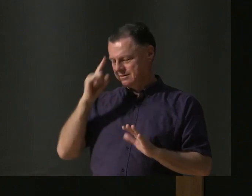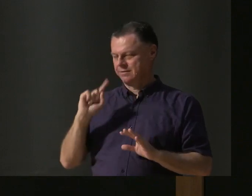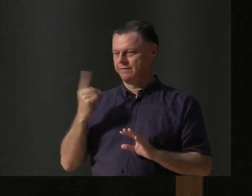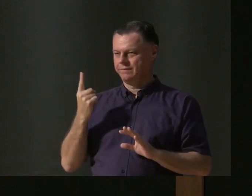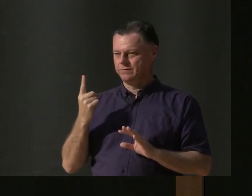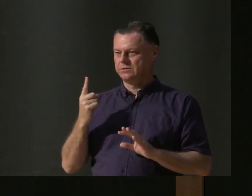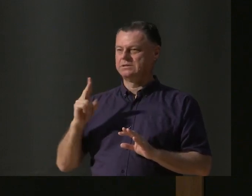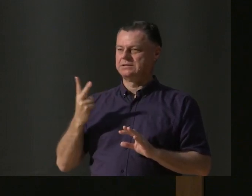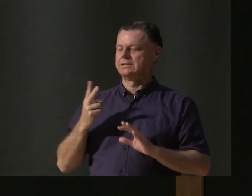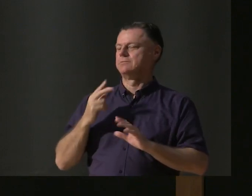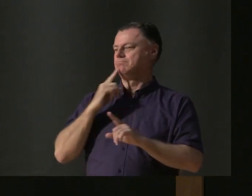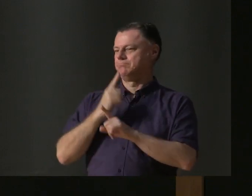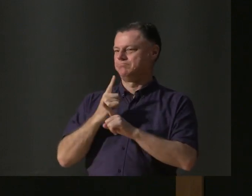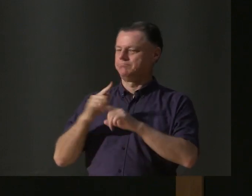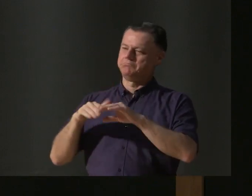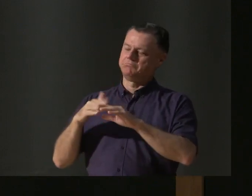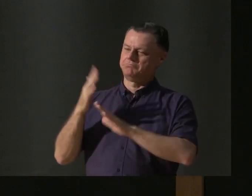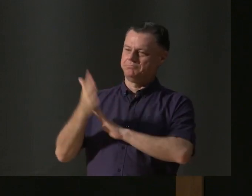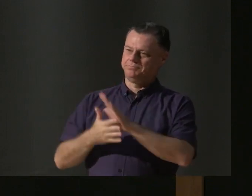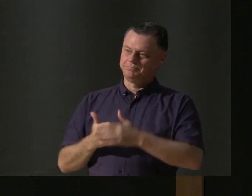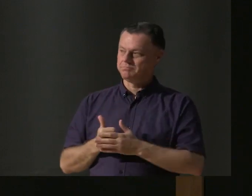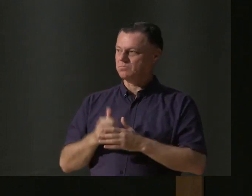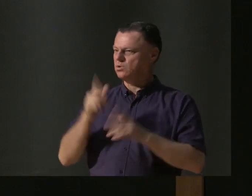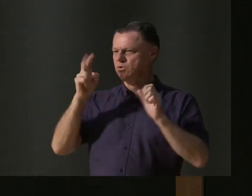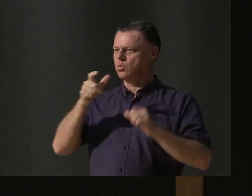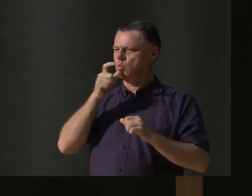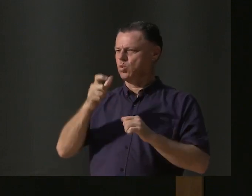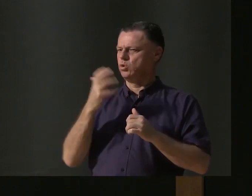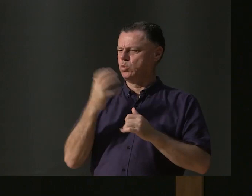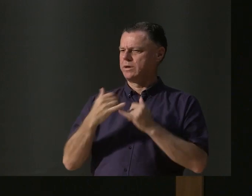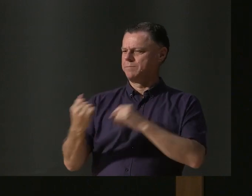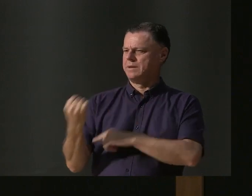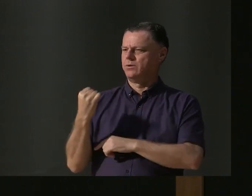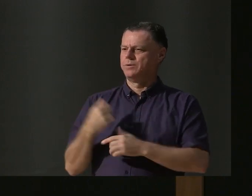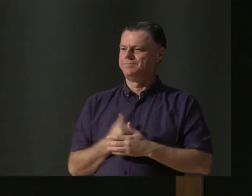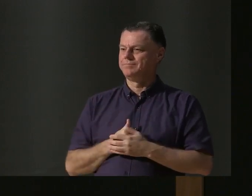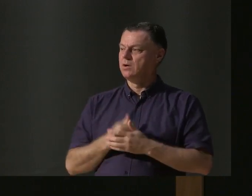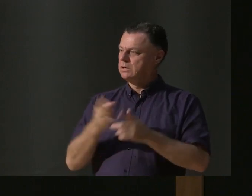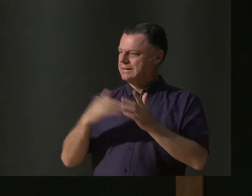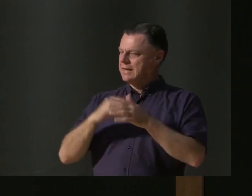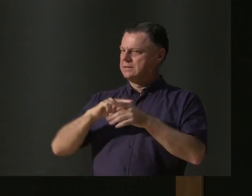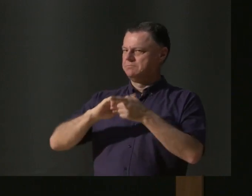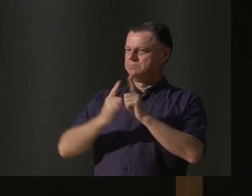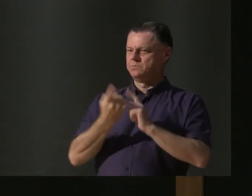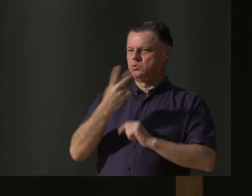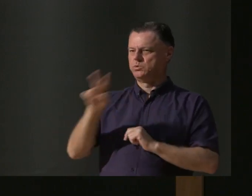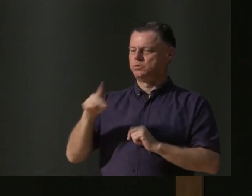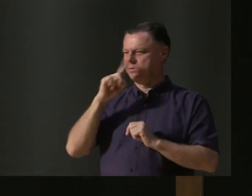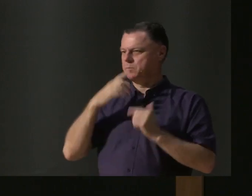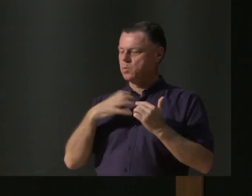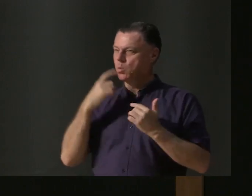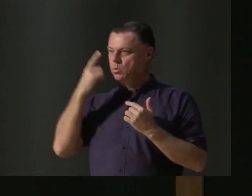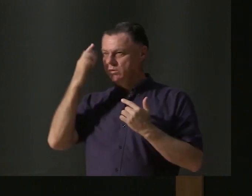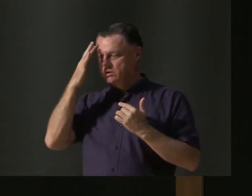power. We're living in an age where we're careful and sensitive to make sure that the words that we use